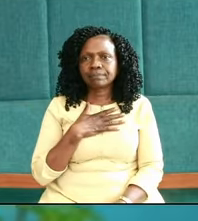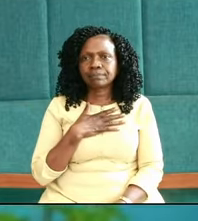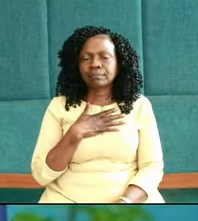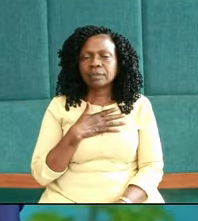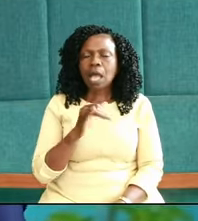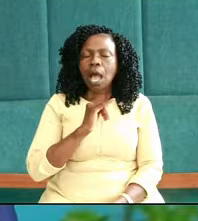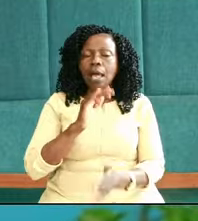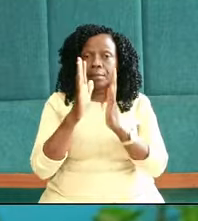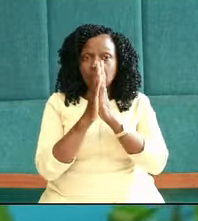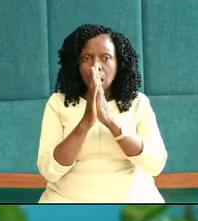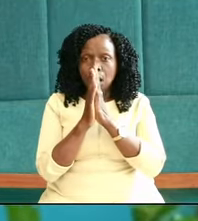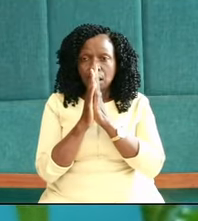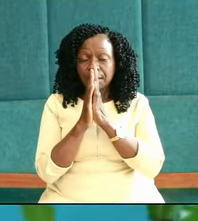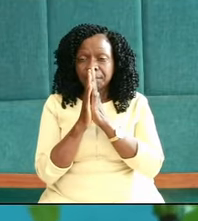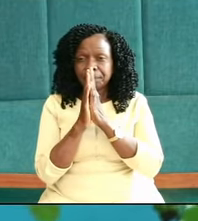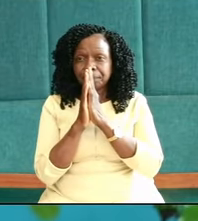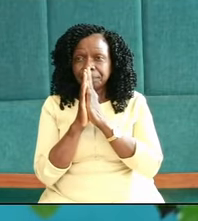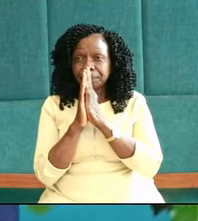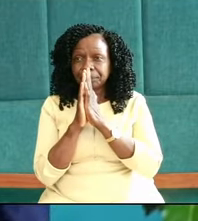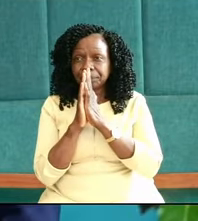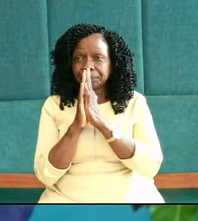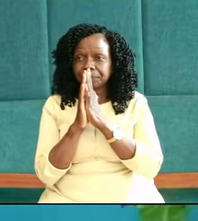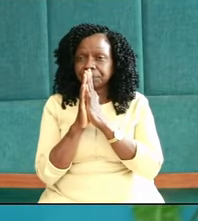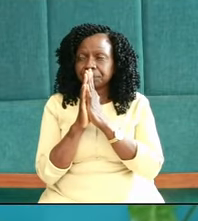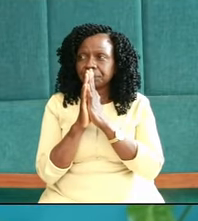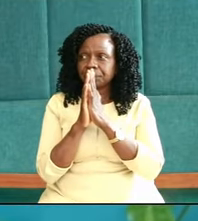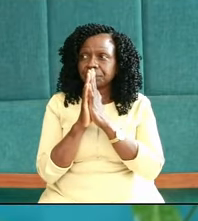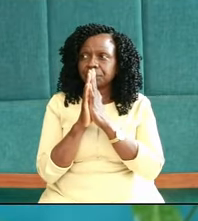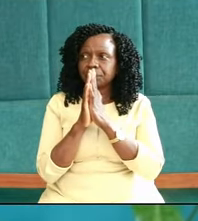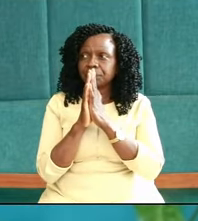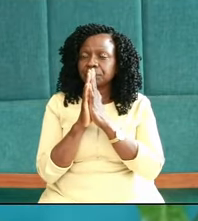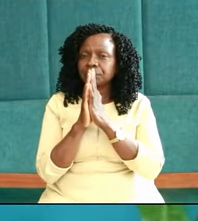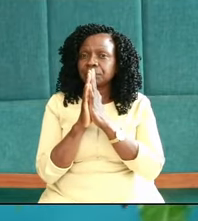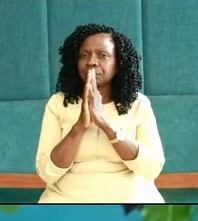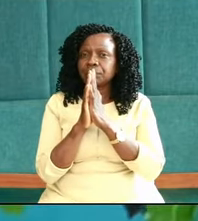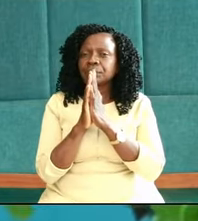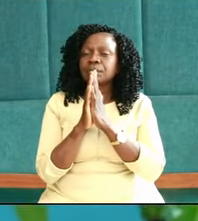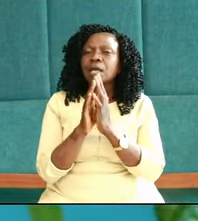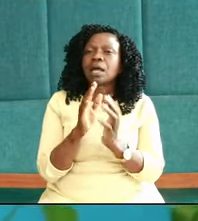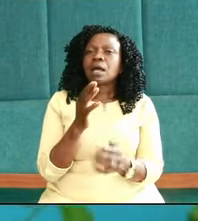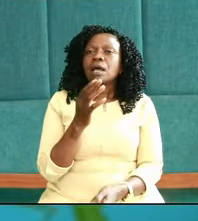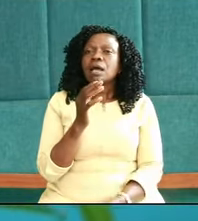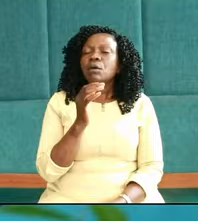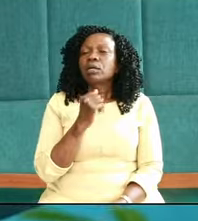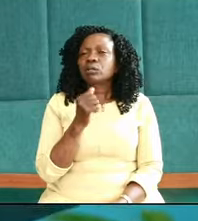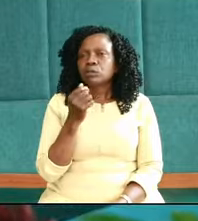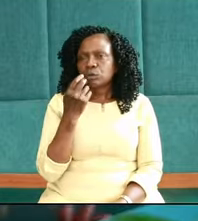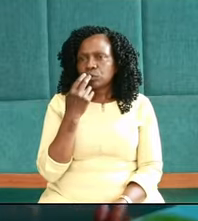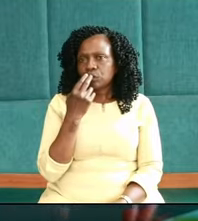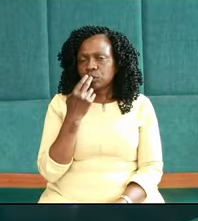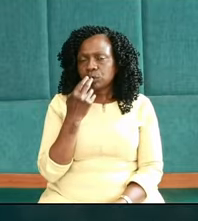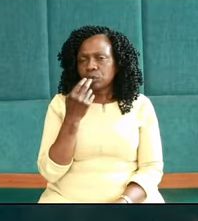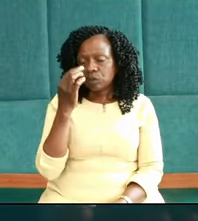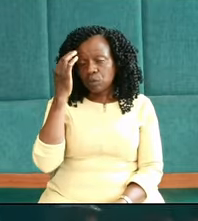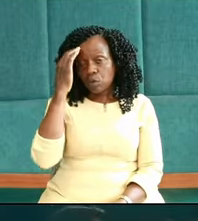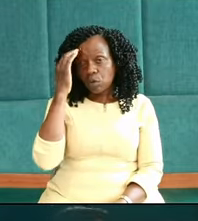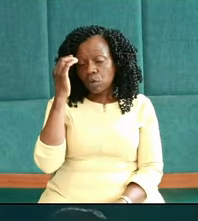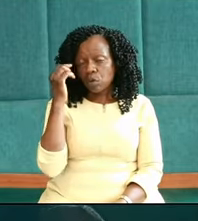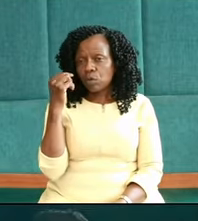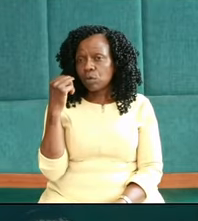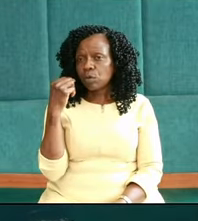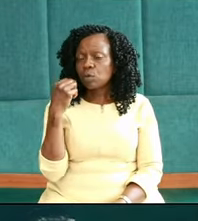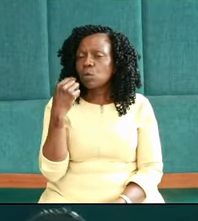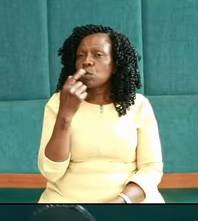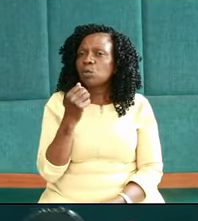I pray, who among us is saying, I want the things of the earth before me to grow